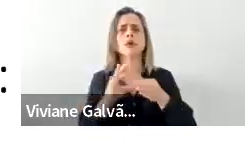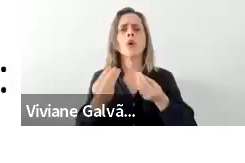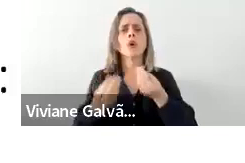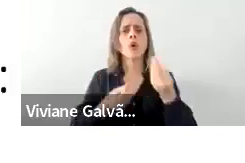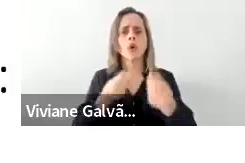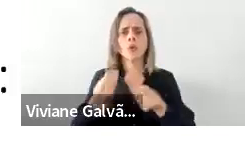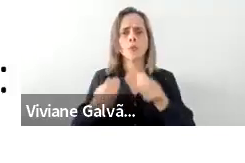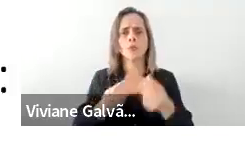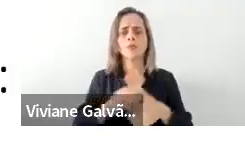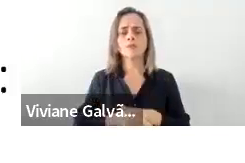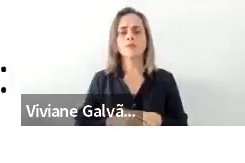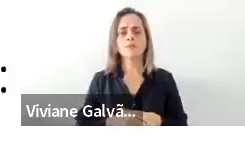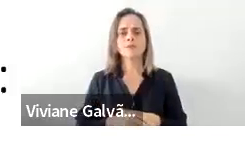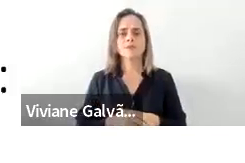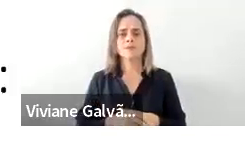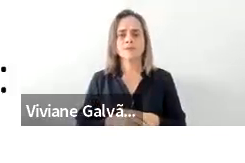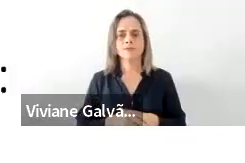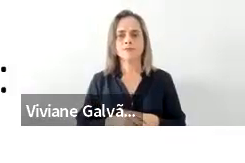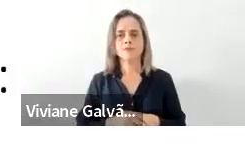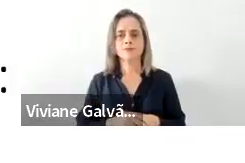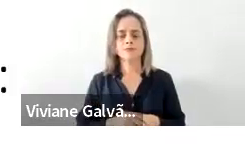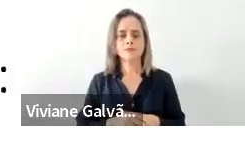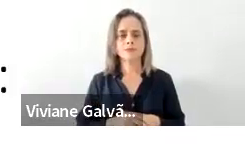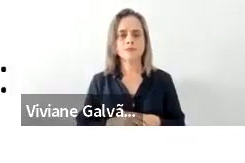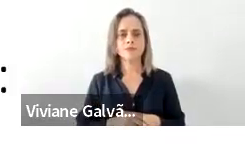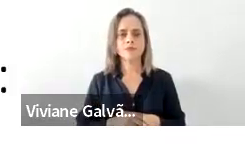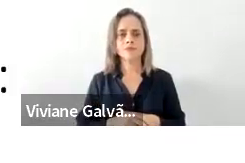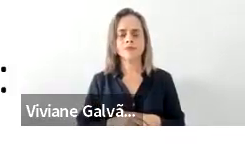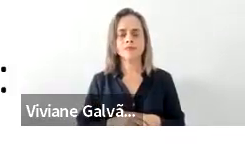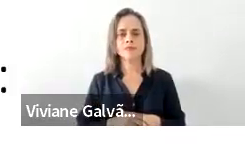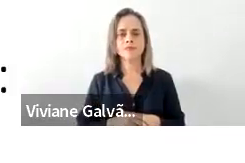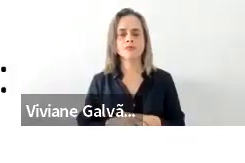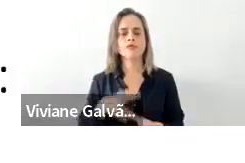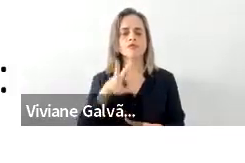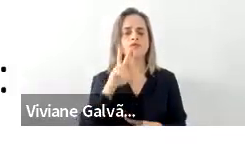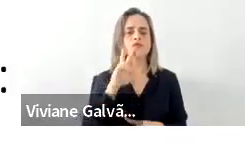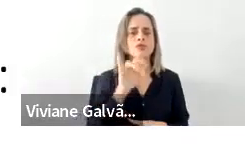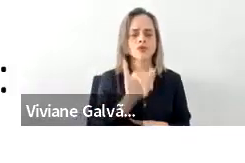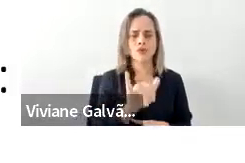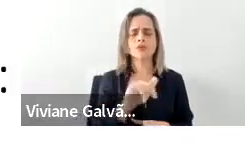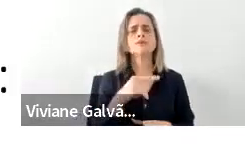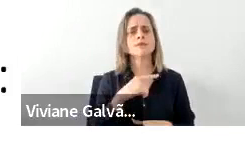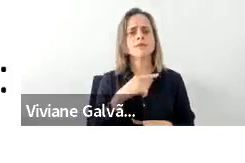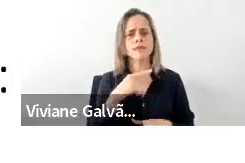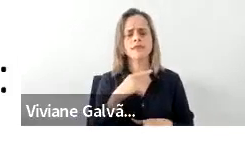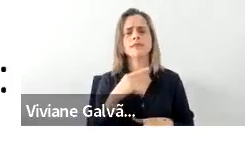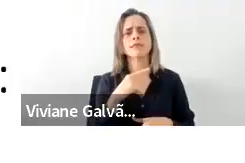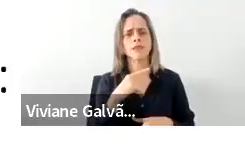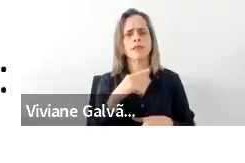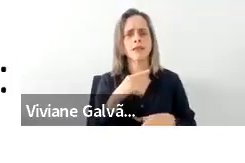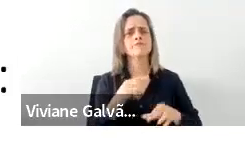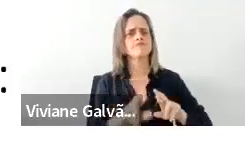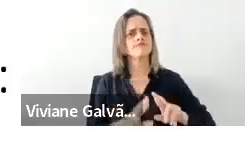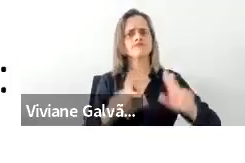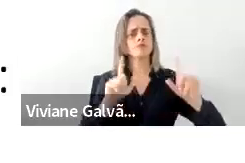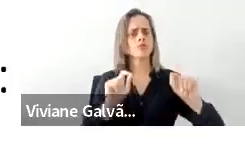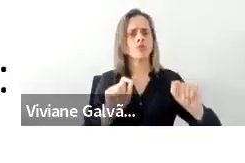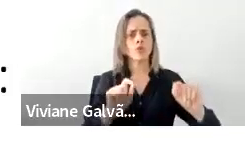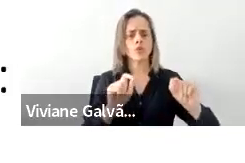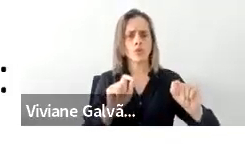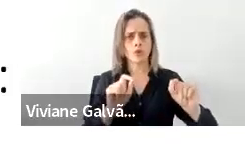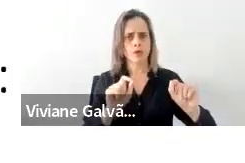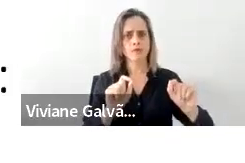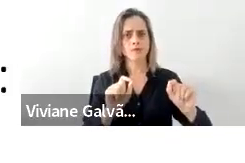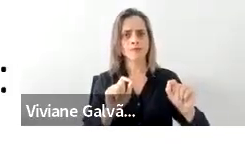Vygotsky distinguished himself by what I call the relative circumspection which he displayed in